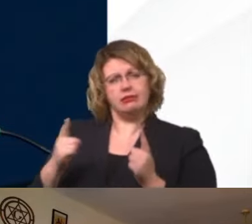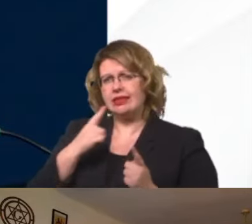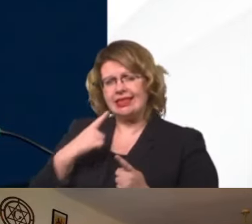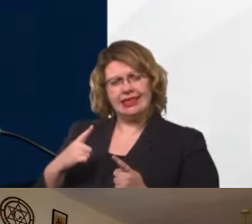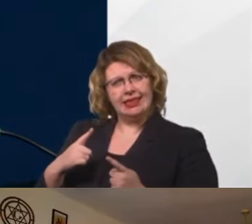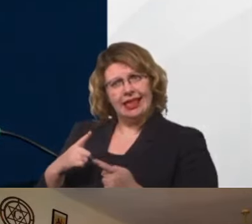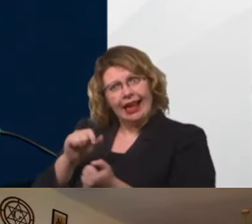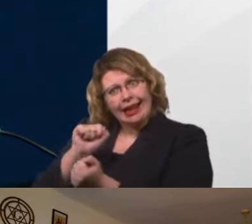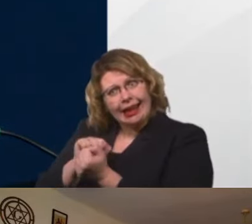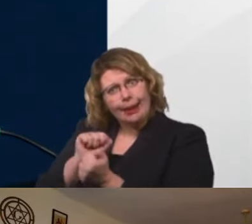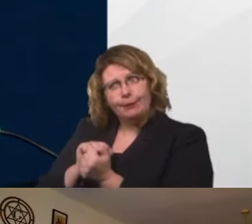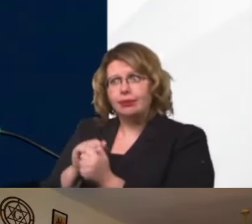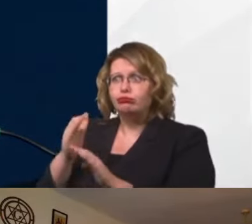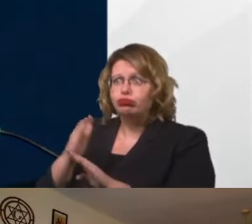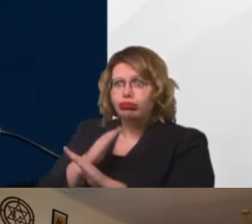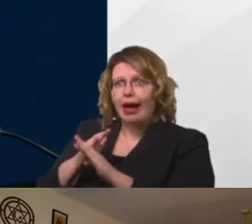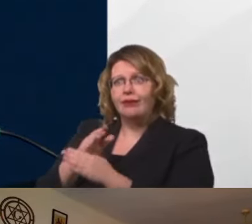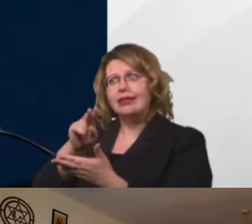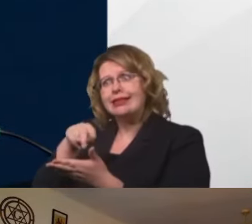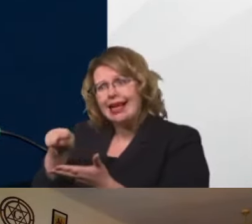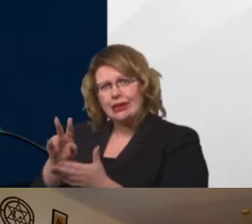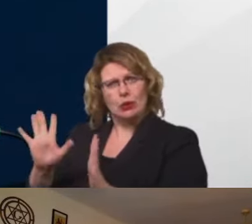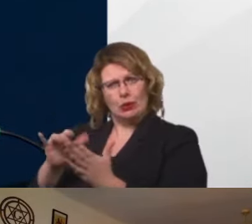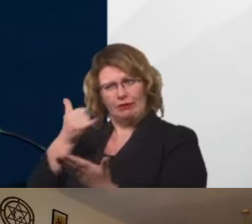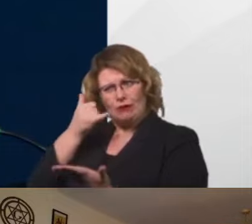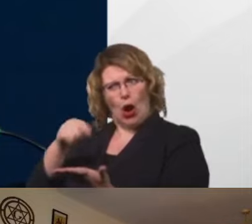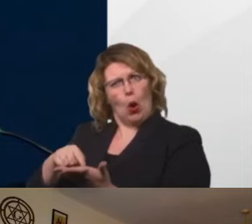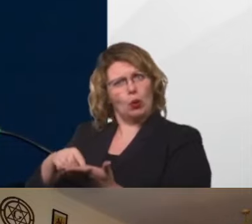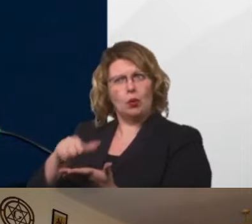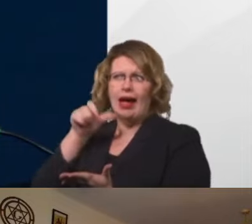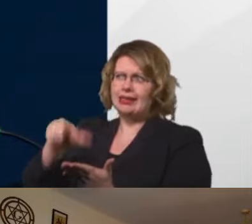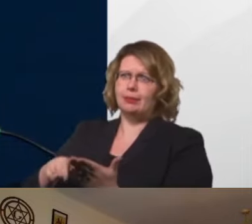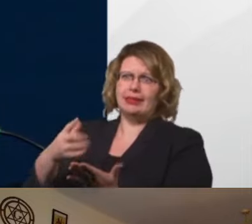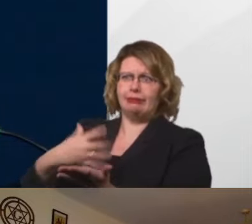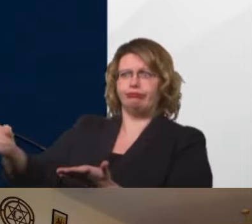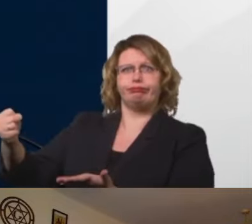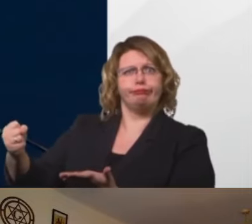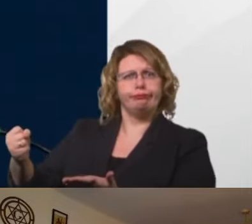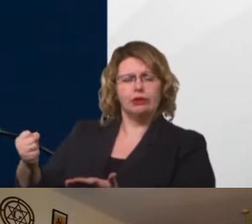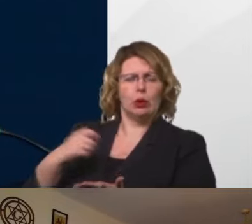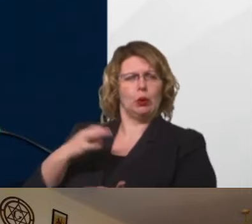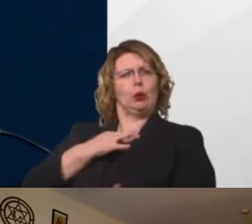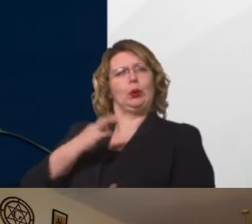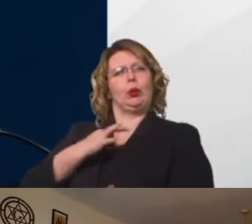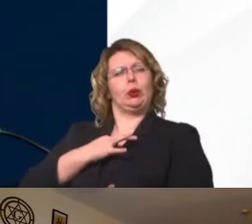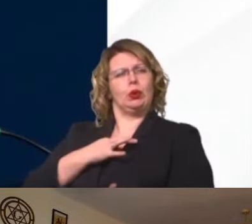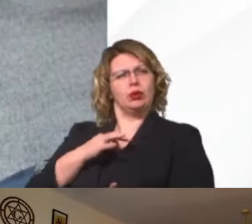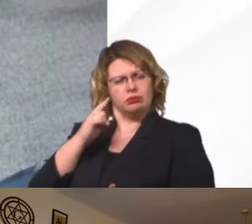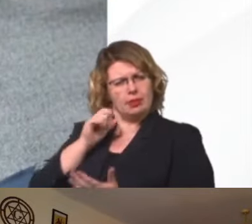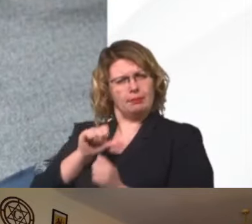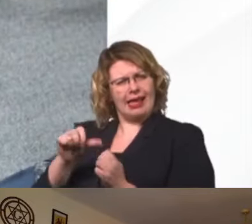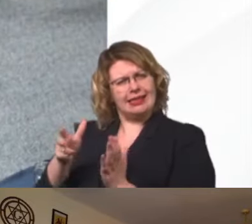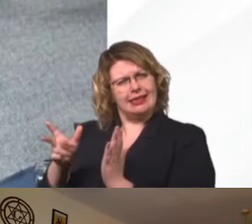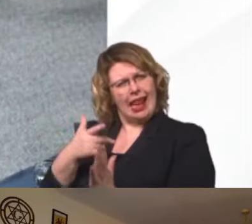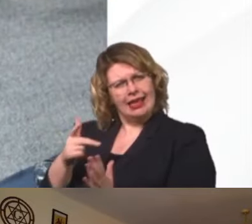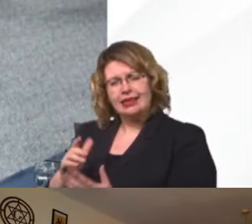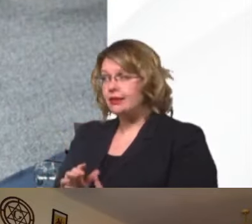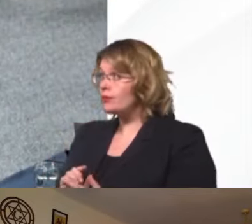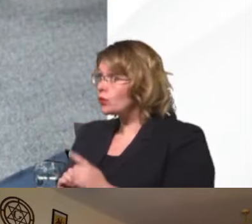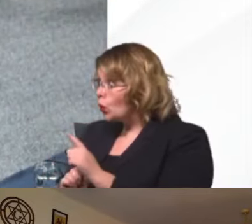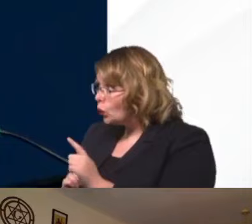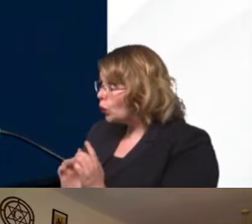retain conversations like that on a phone that could be lost or stolen and therefore not secure. But did you delete